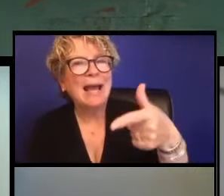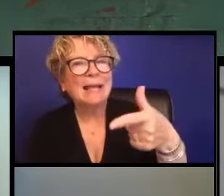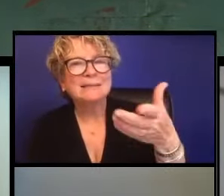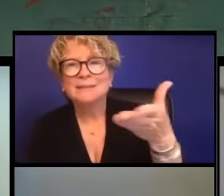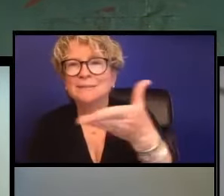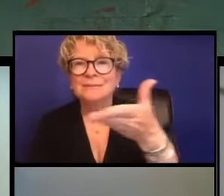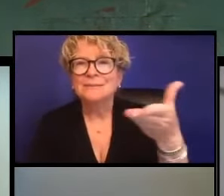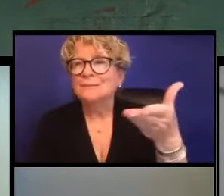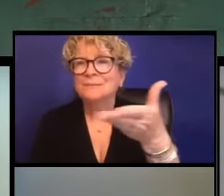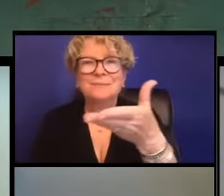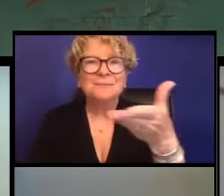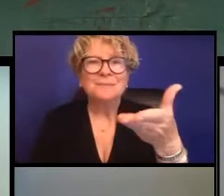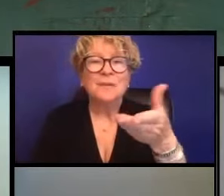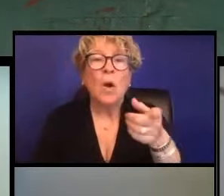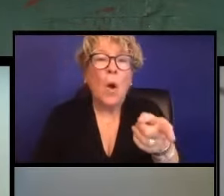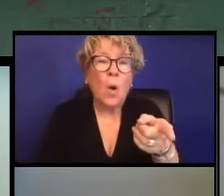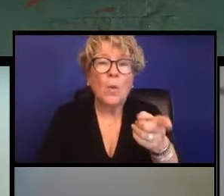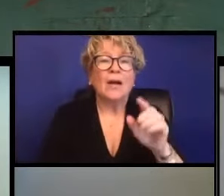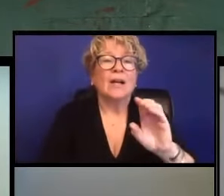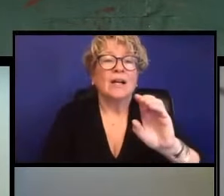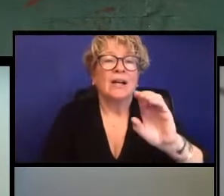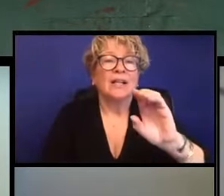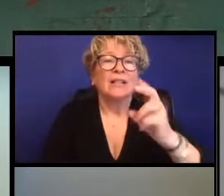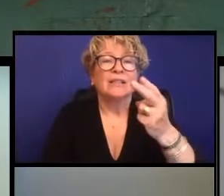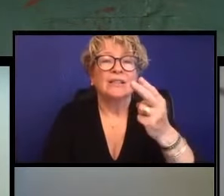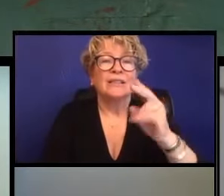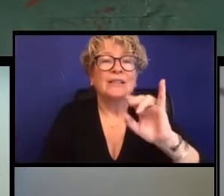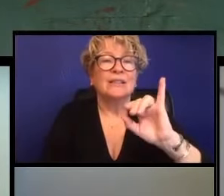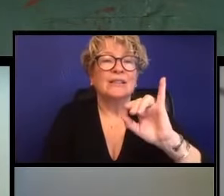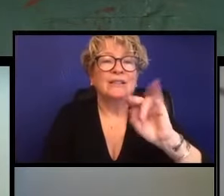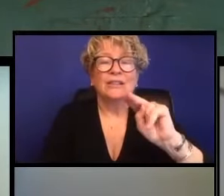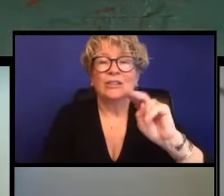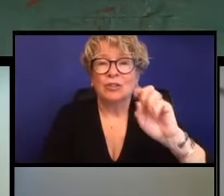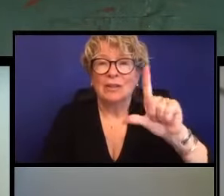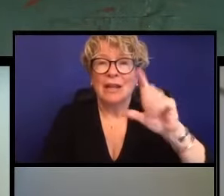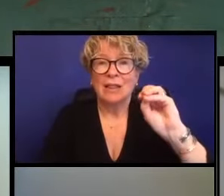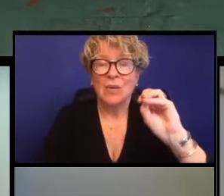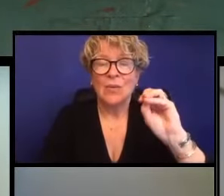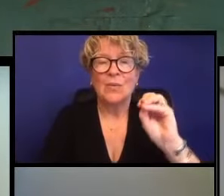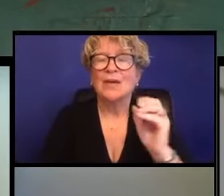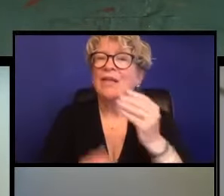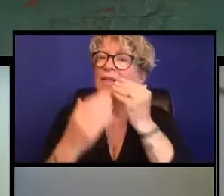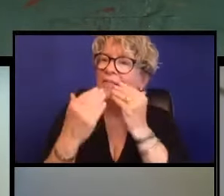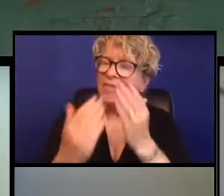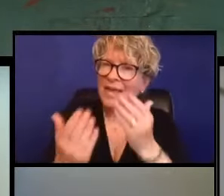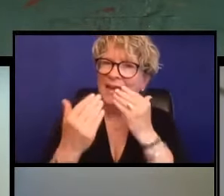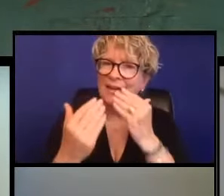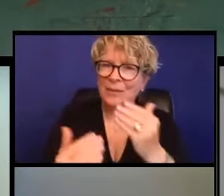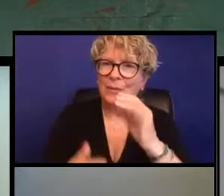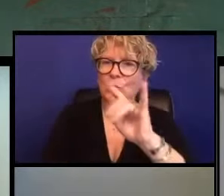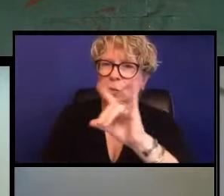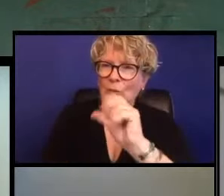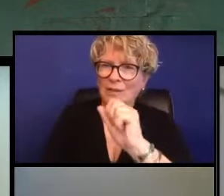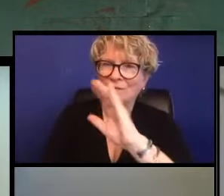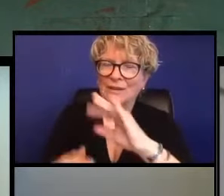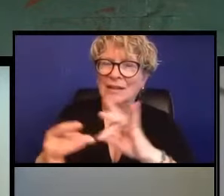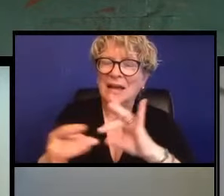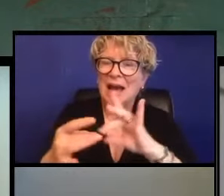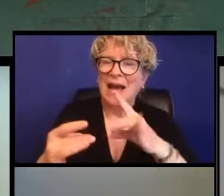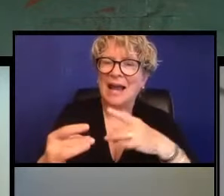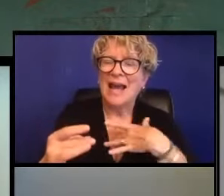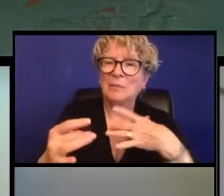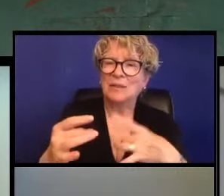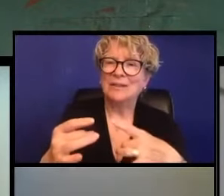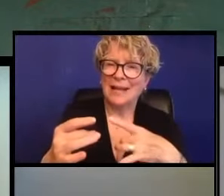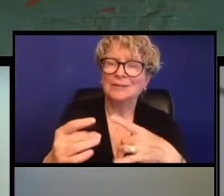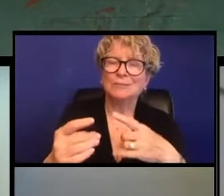I think on that, thank you, Julia, for those lovely, but I will echo that in a way,